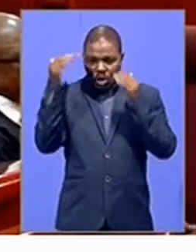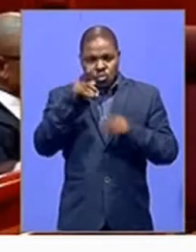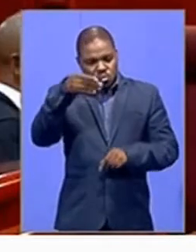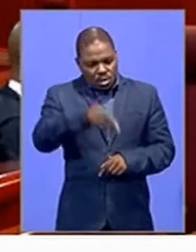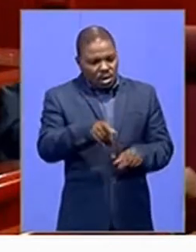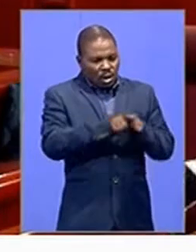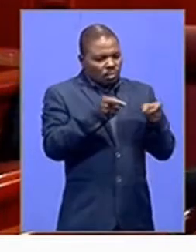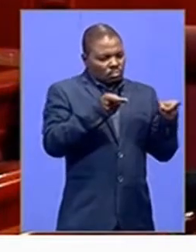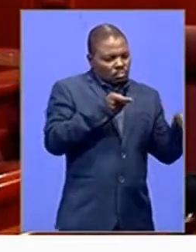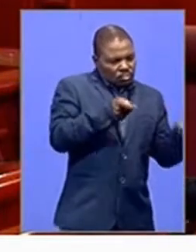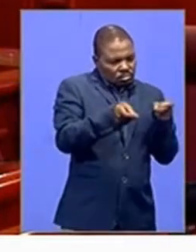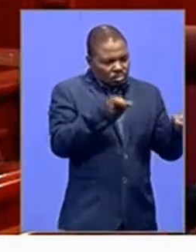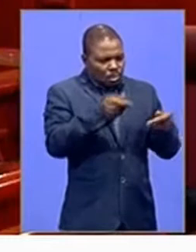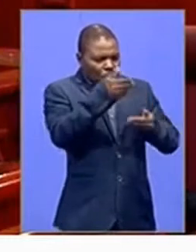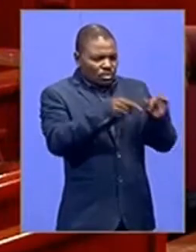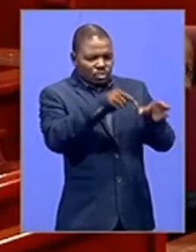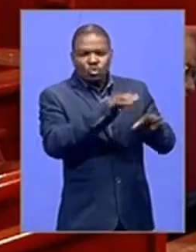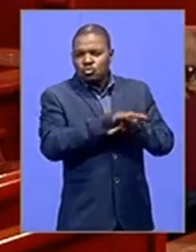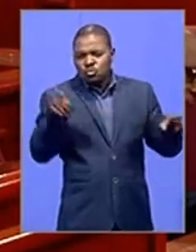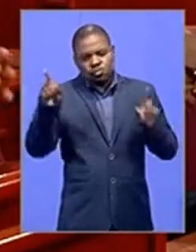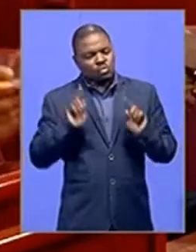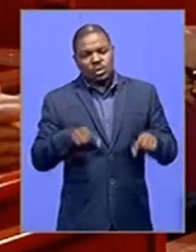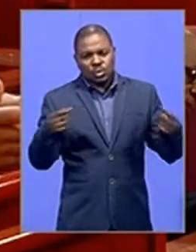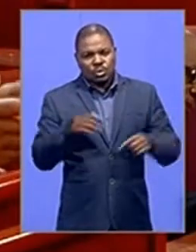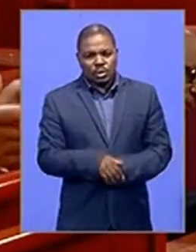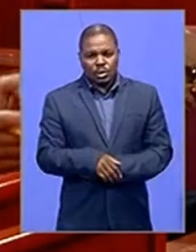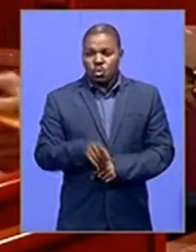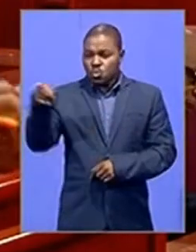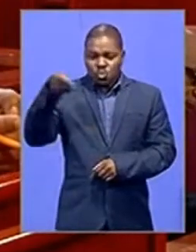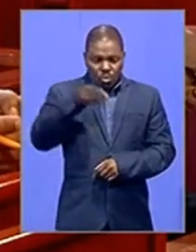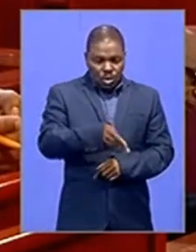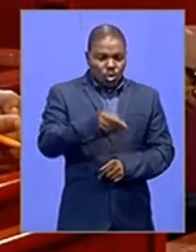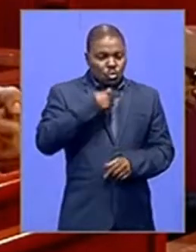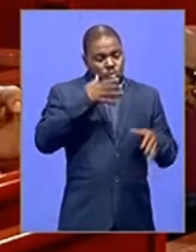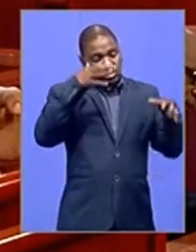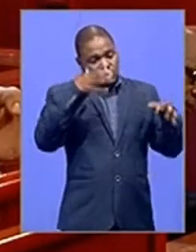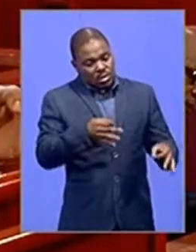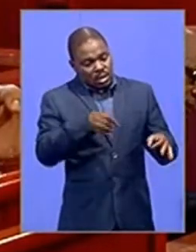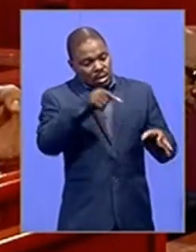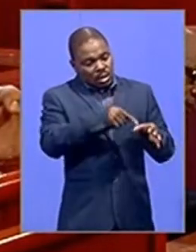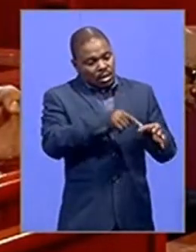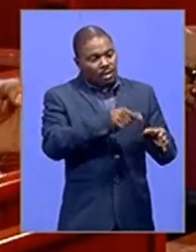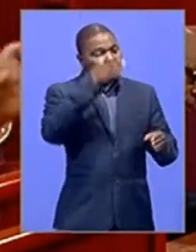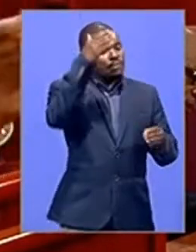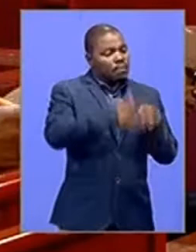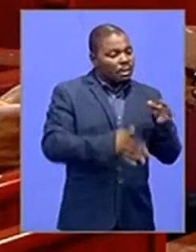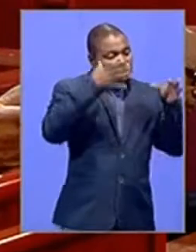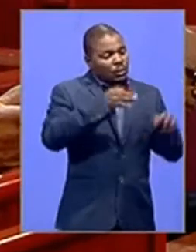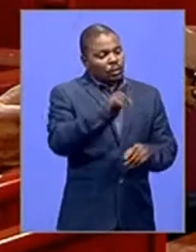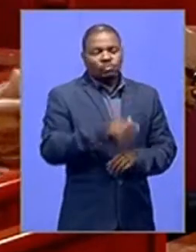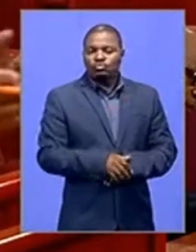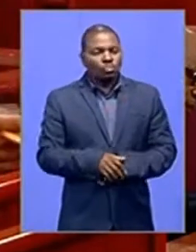micromanage a consultative process. Your lordship can't do that. And your lordship is not here to make findings on what the end result will be. Because